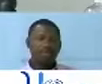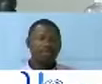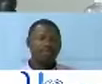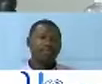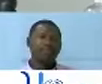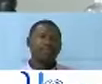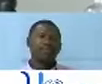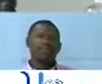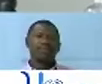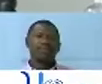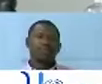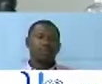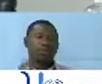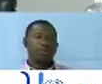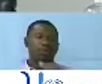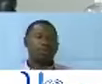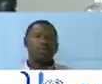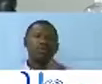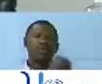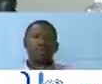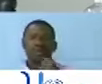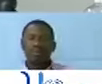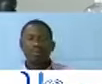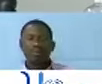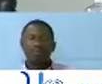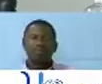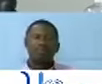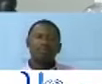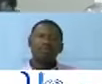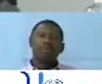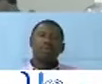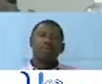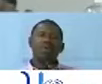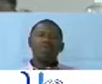Going back to the harassment of lawyers,